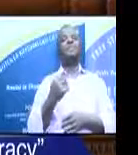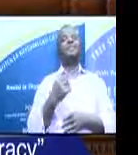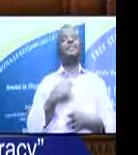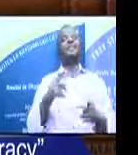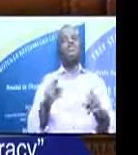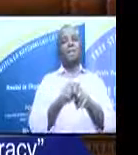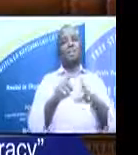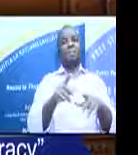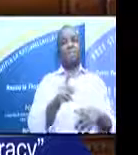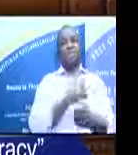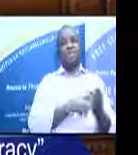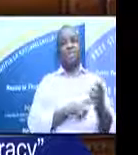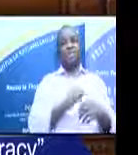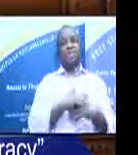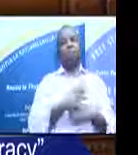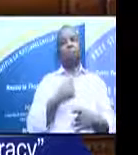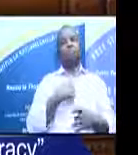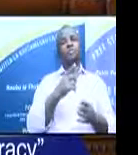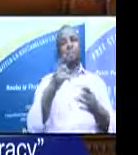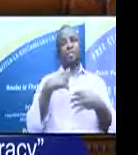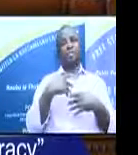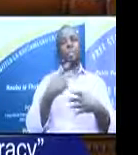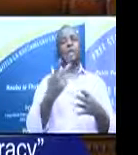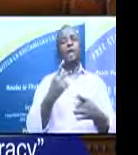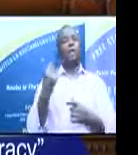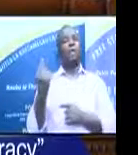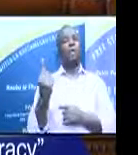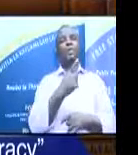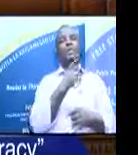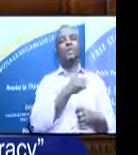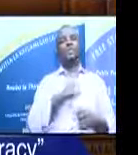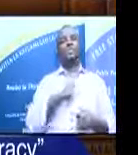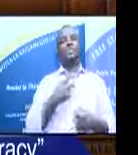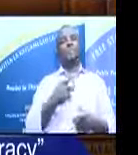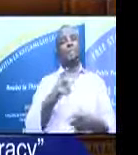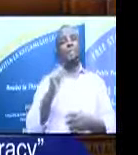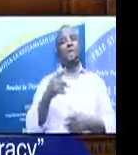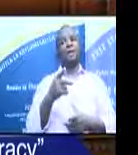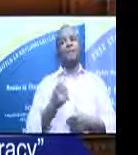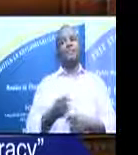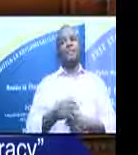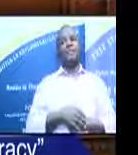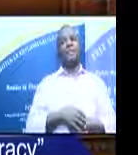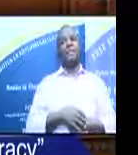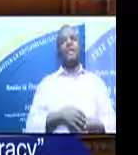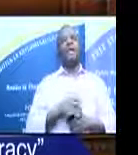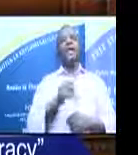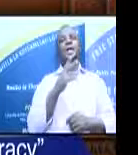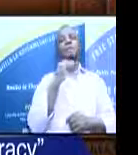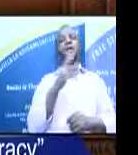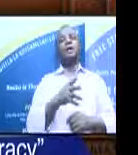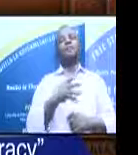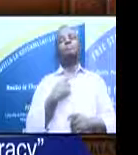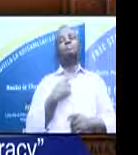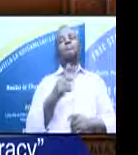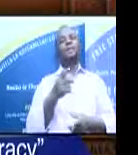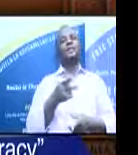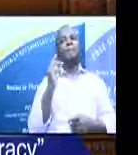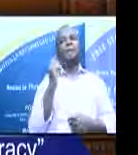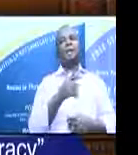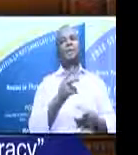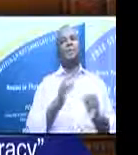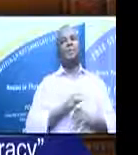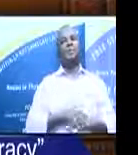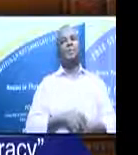August House, and being told that all effective staff have been paid, Madam Speaker, they have not been